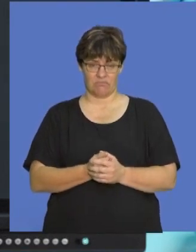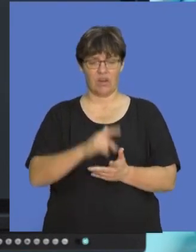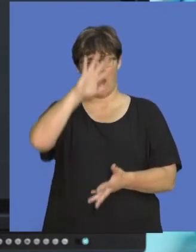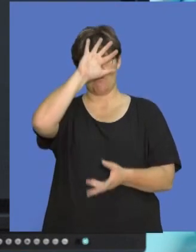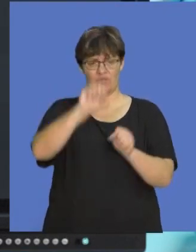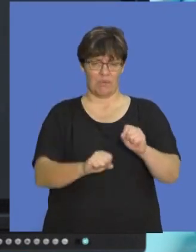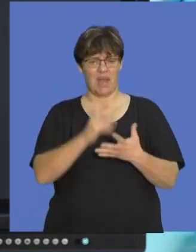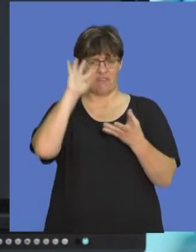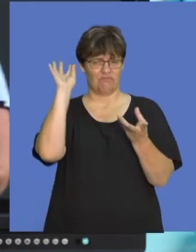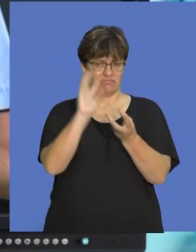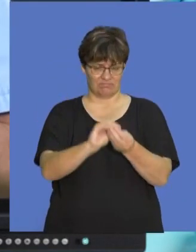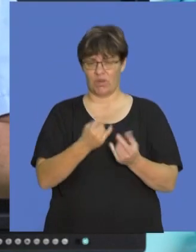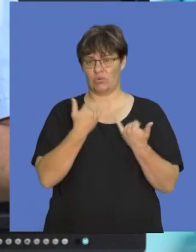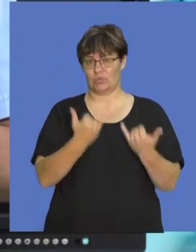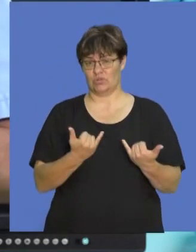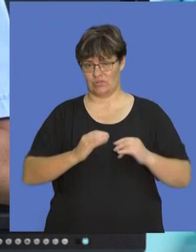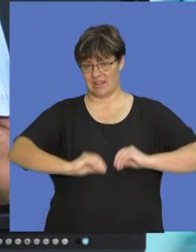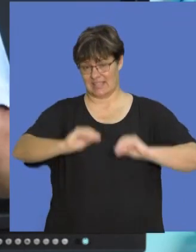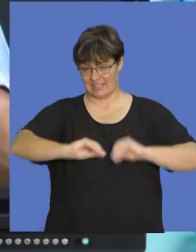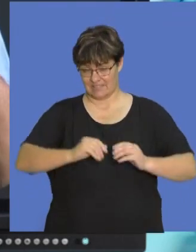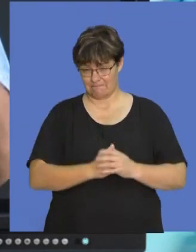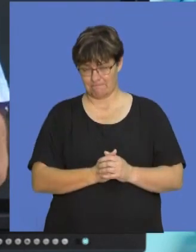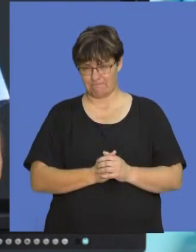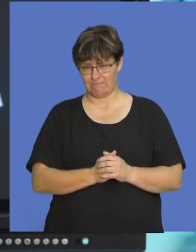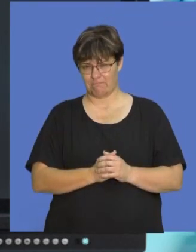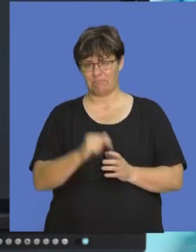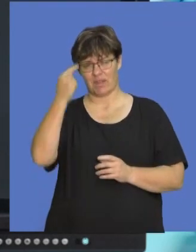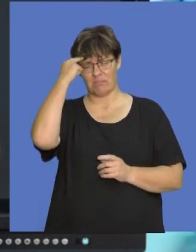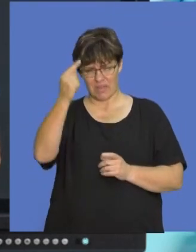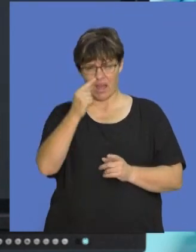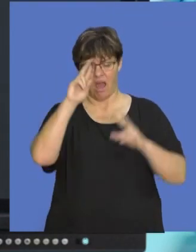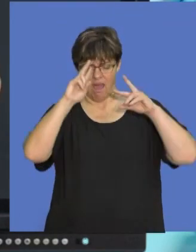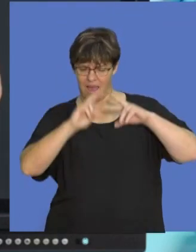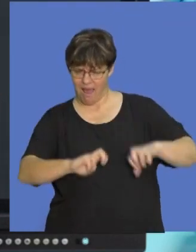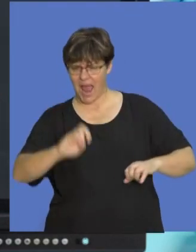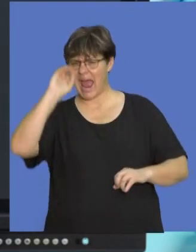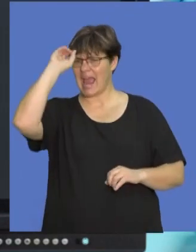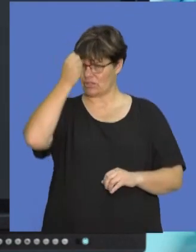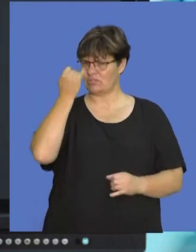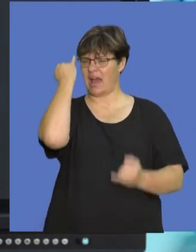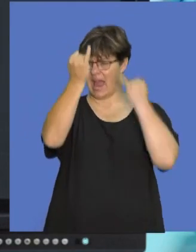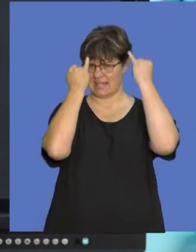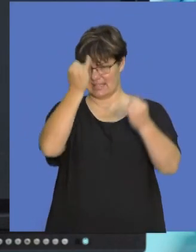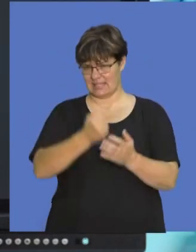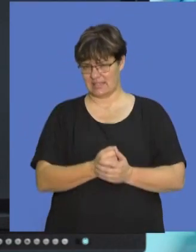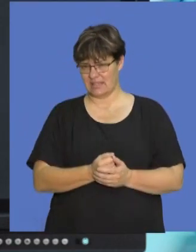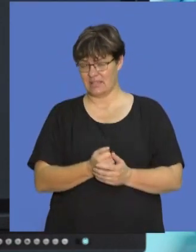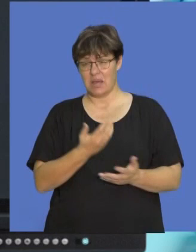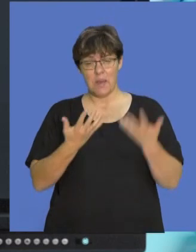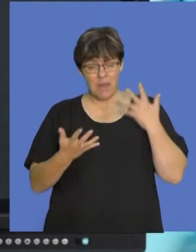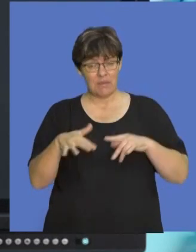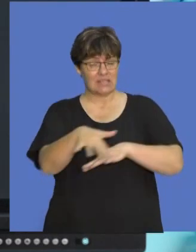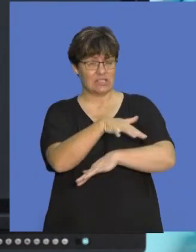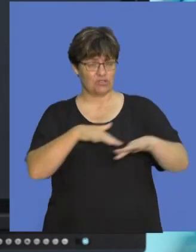So let's just wrap up everything that we've done during this particular lesson, because I think we've explored some interesting